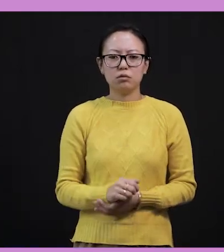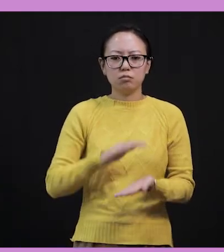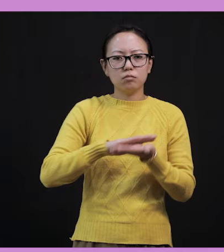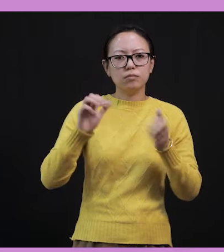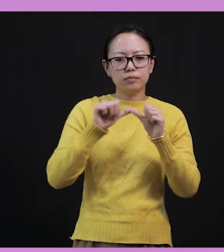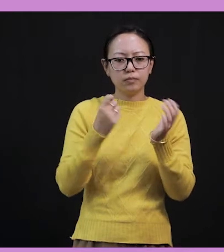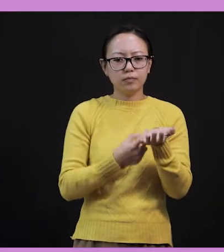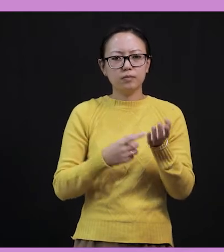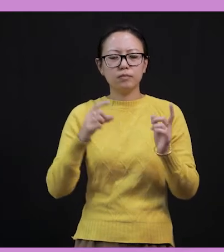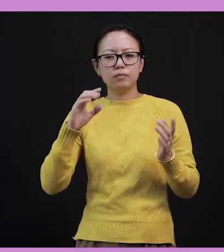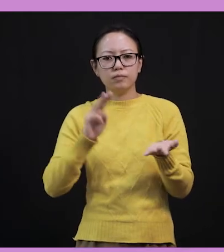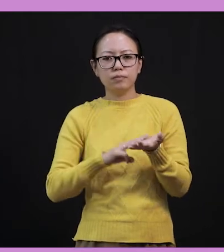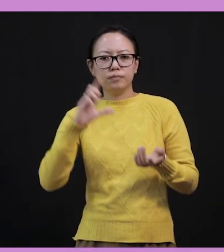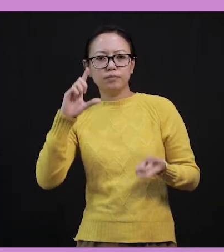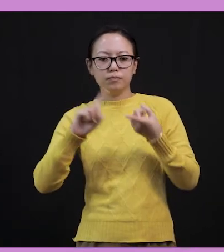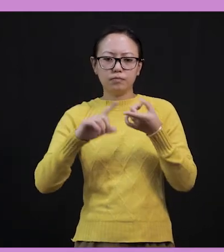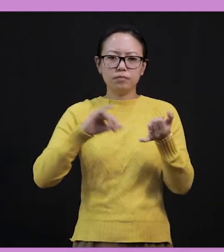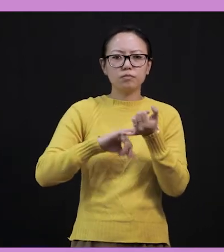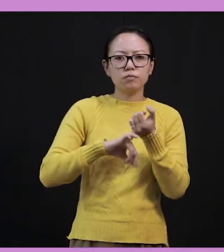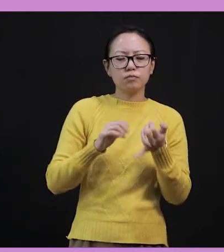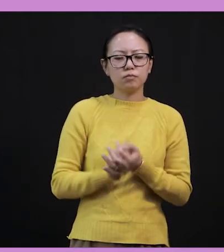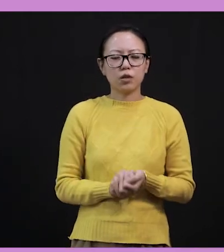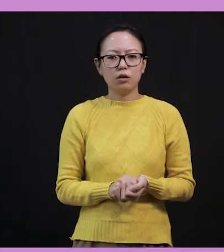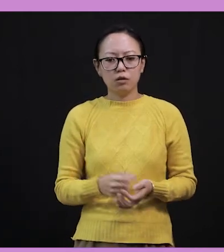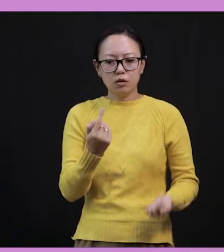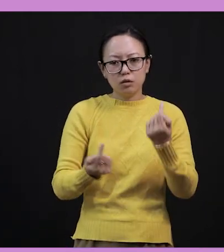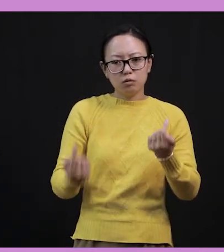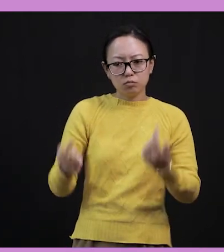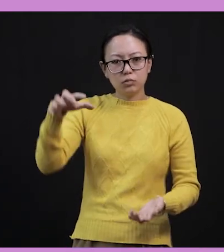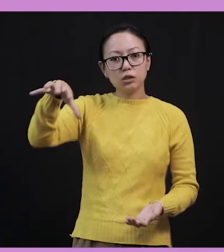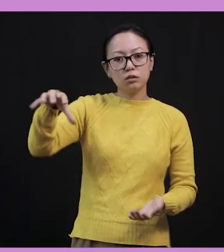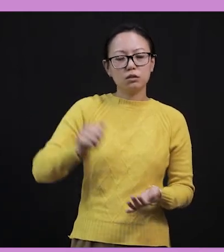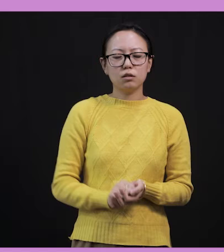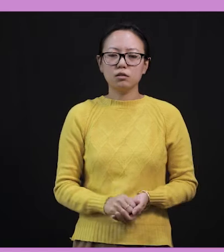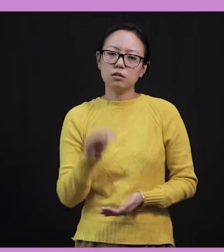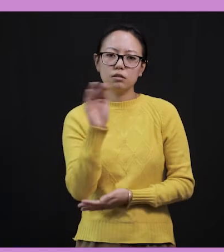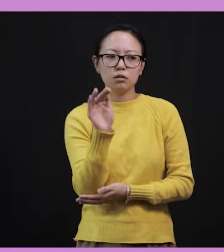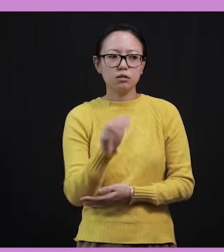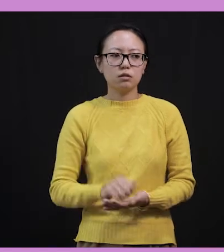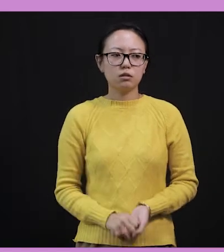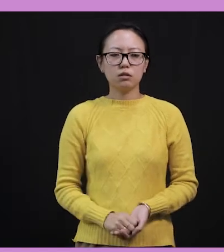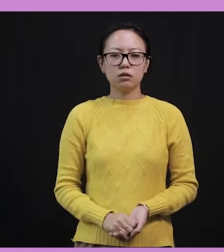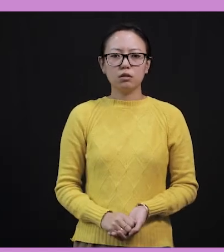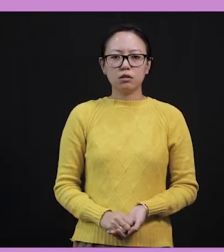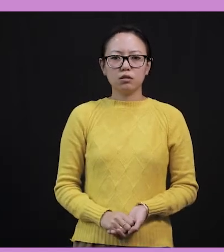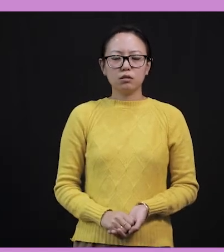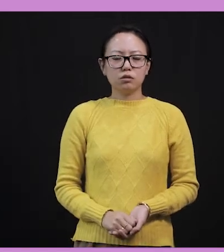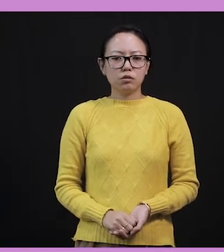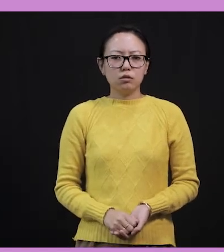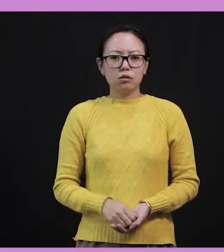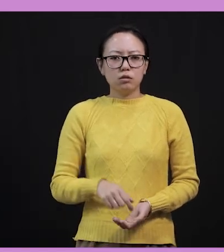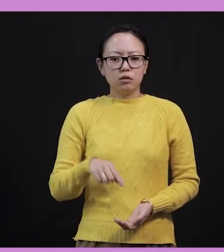snake. So the poem Garden Snake is a simplistic description of a harmless snake. So now that we have